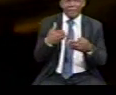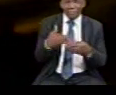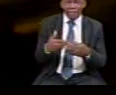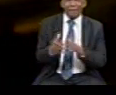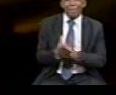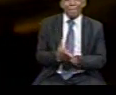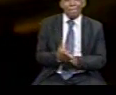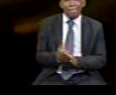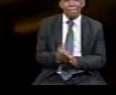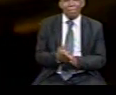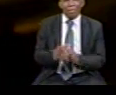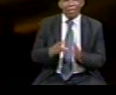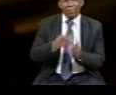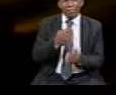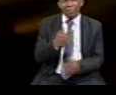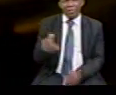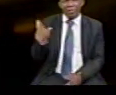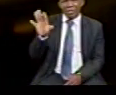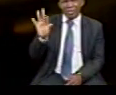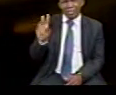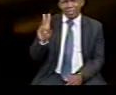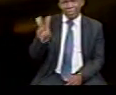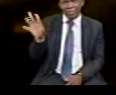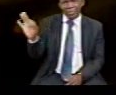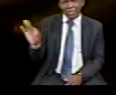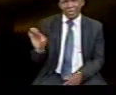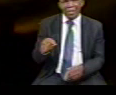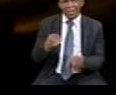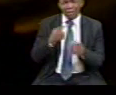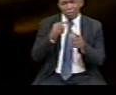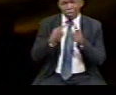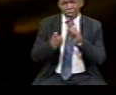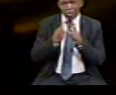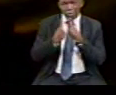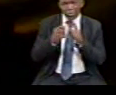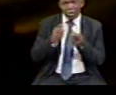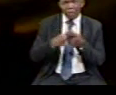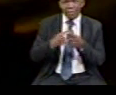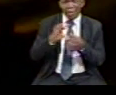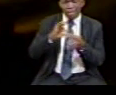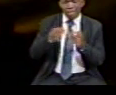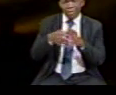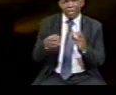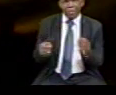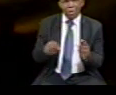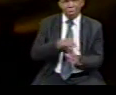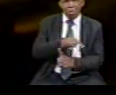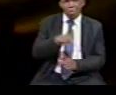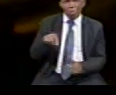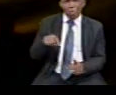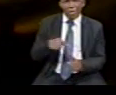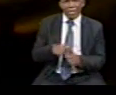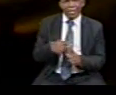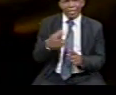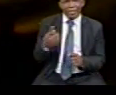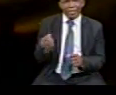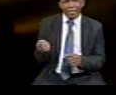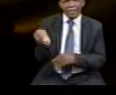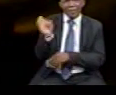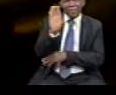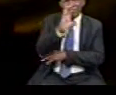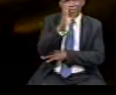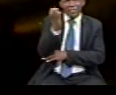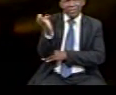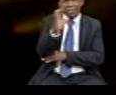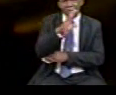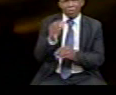29, and he spake to them a parable, behold, the fig tree and all the trees, when they now shoot